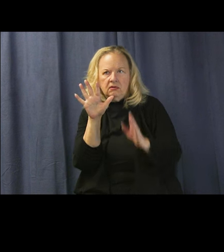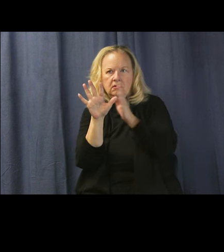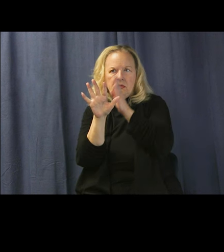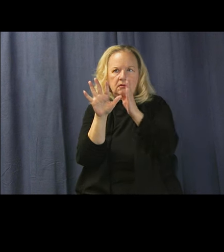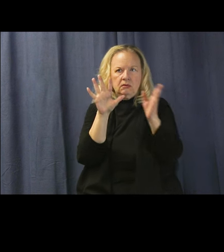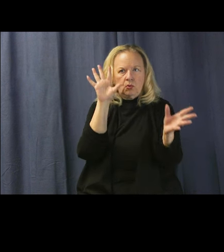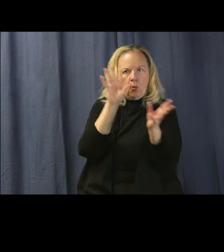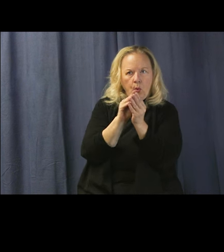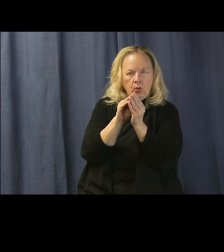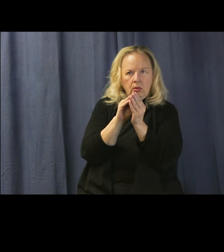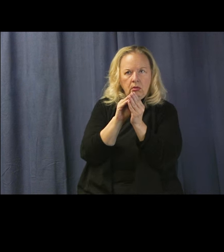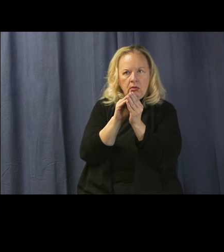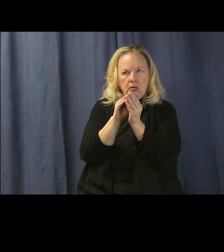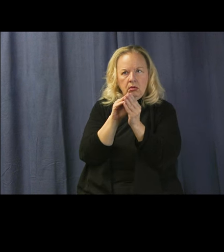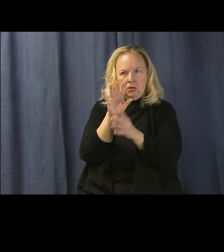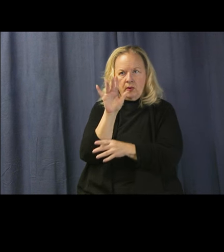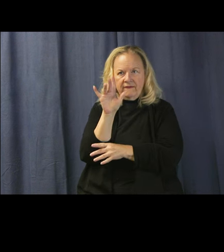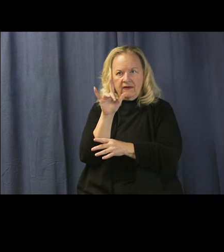the total?